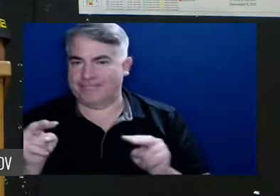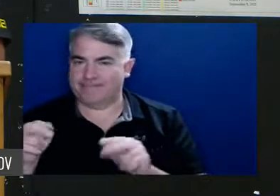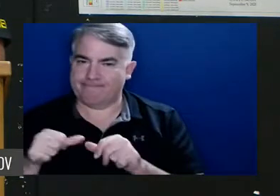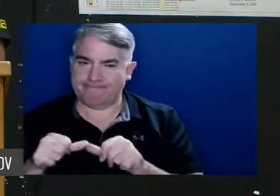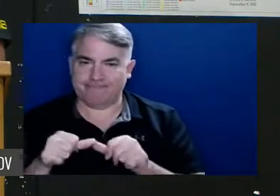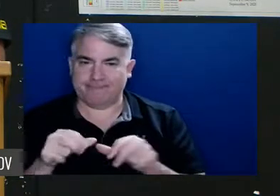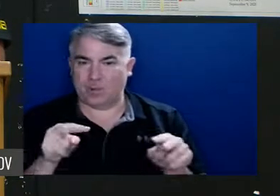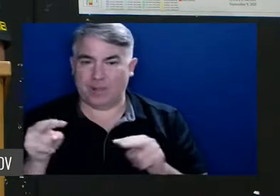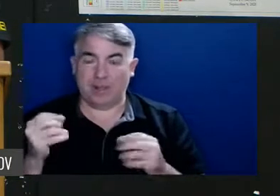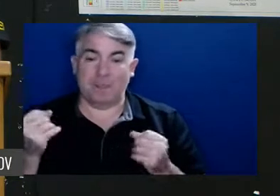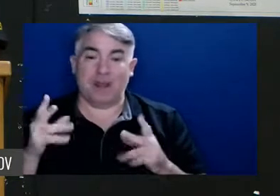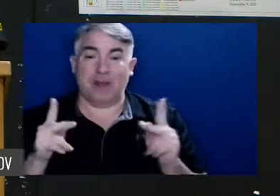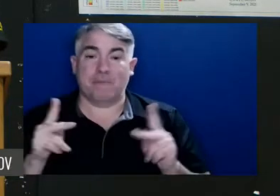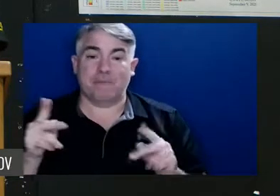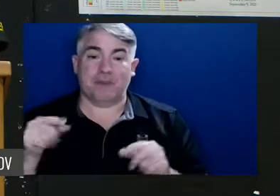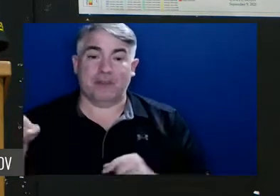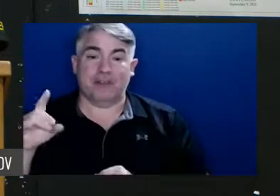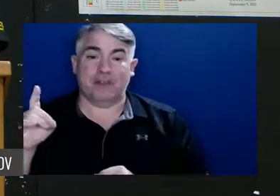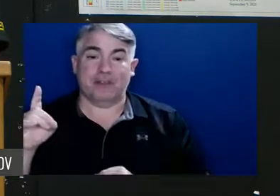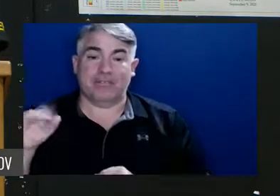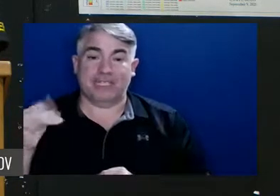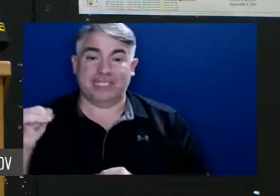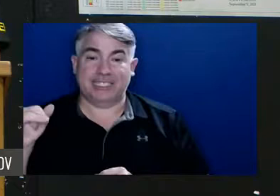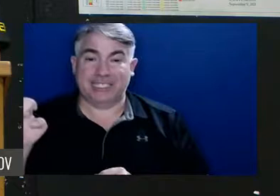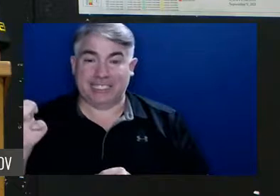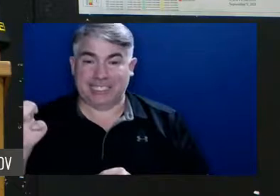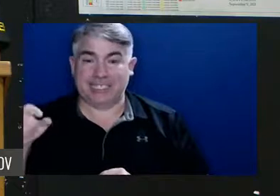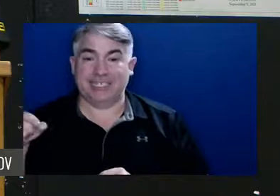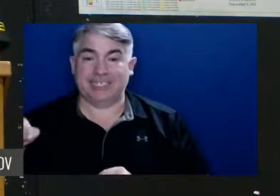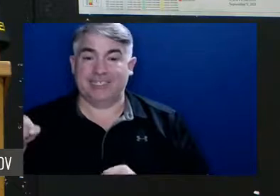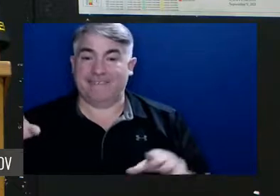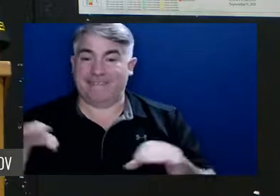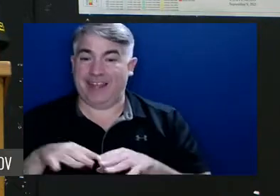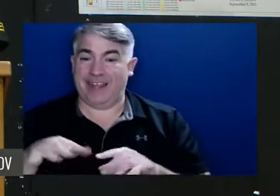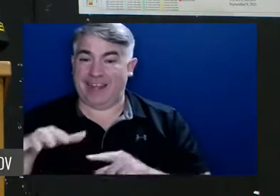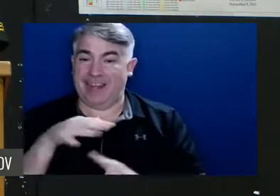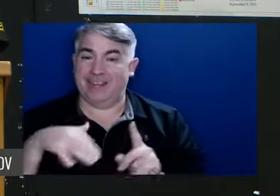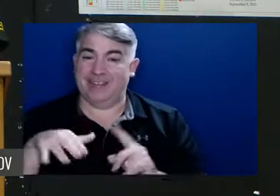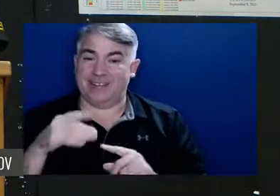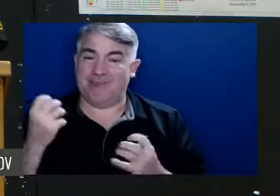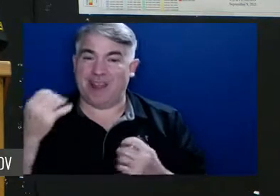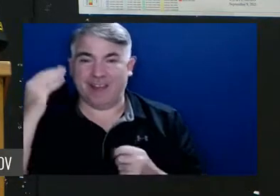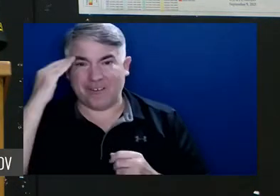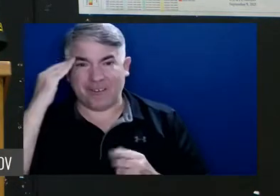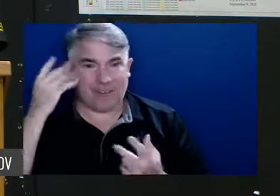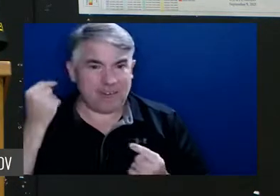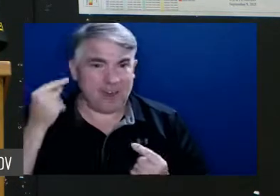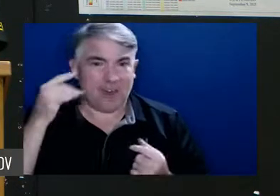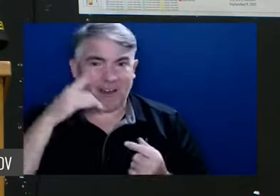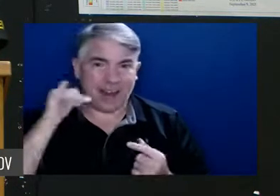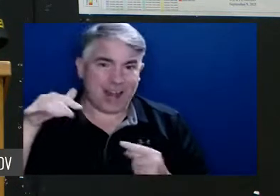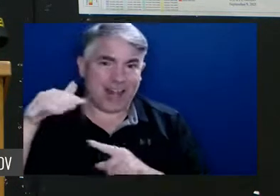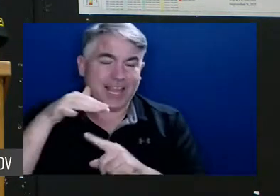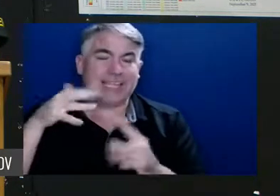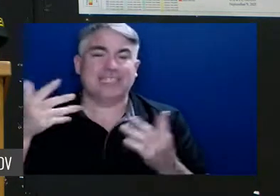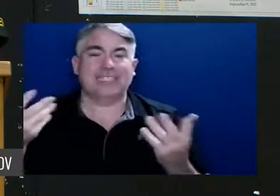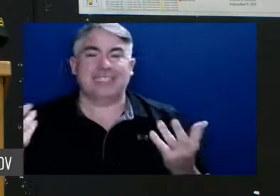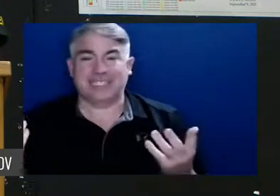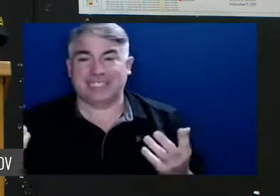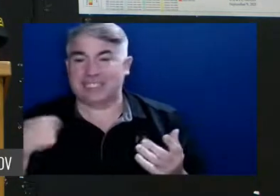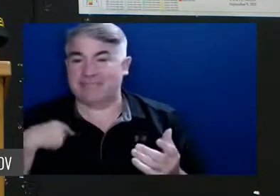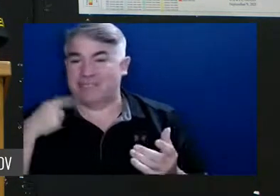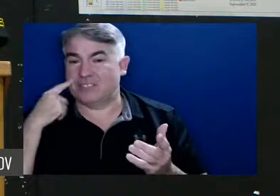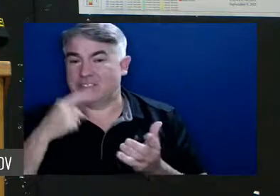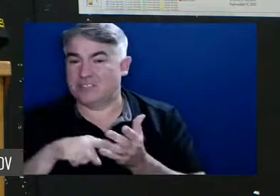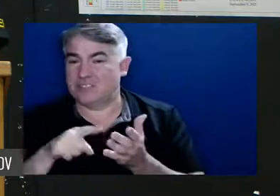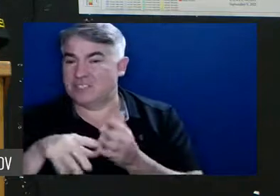that are eager to hear about that damage information. The damage inspection specialist did go into that area, and they